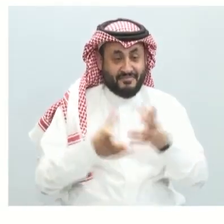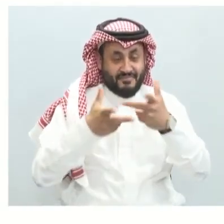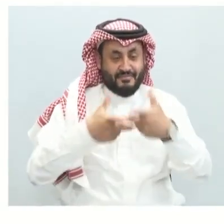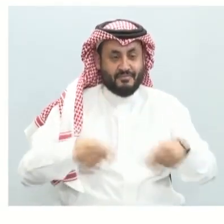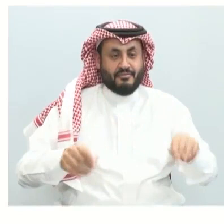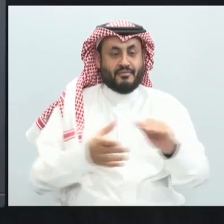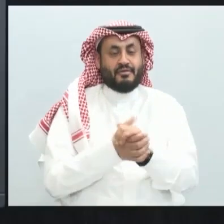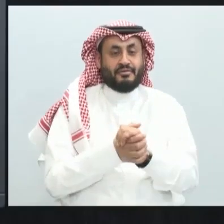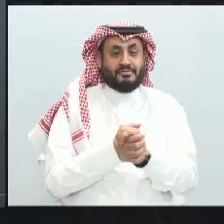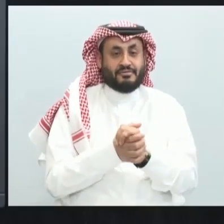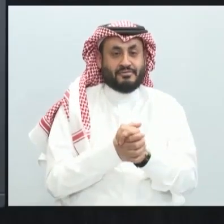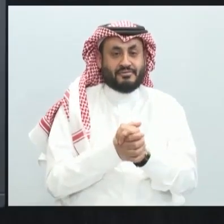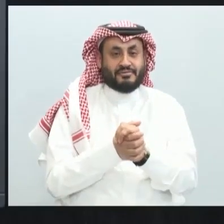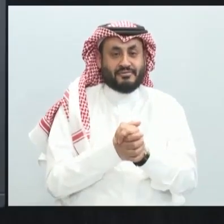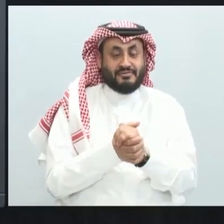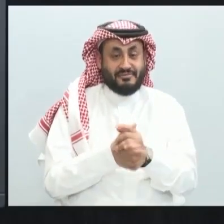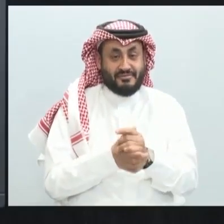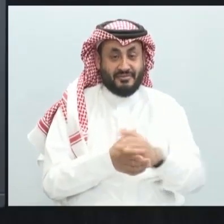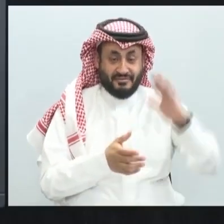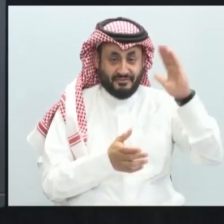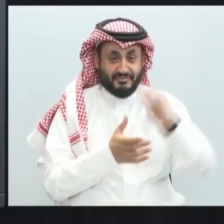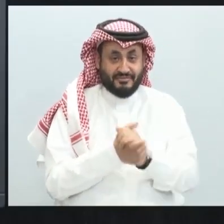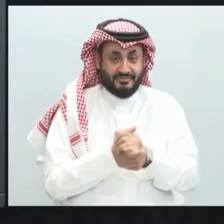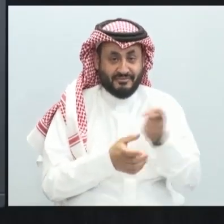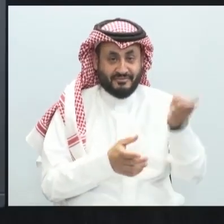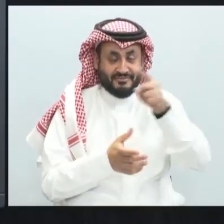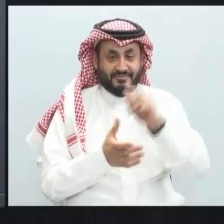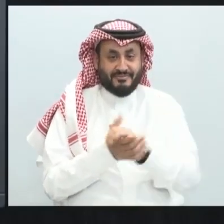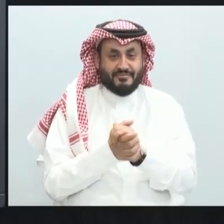now we have reached the end of our lesson. Thank you for watching, and I'll see you next time.